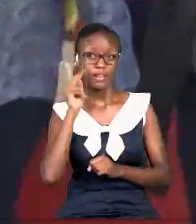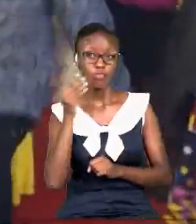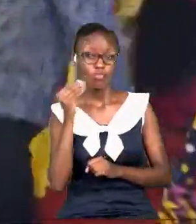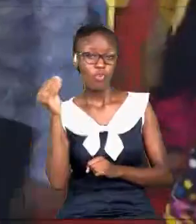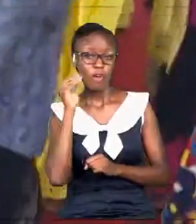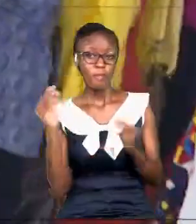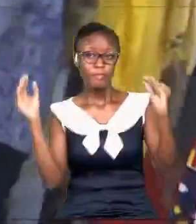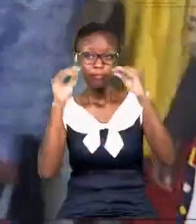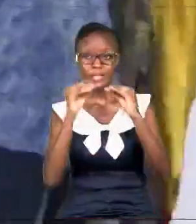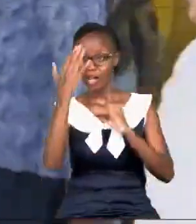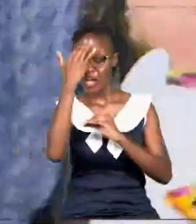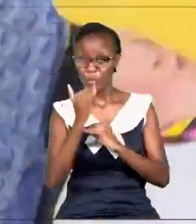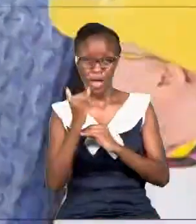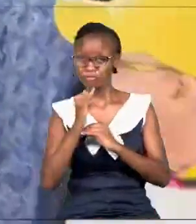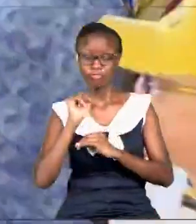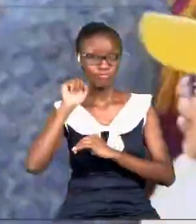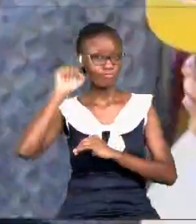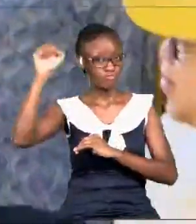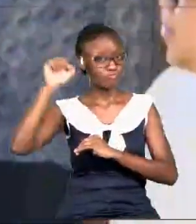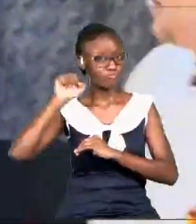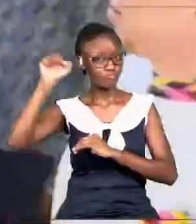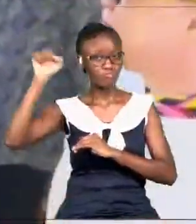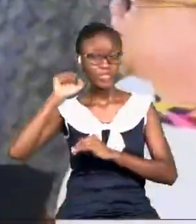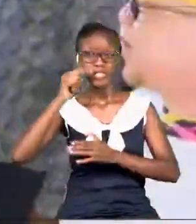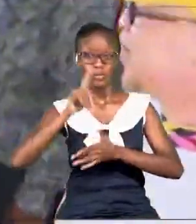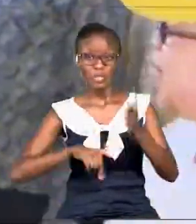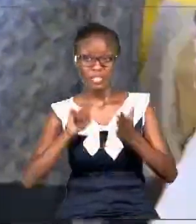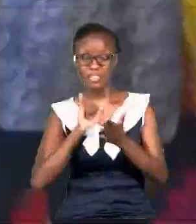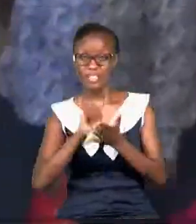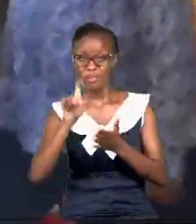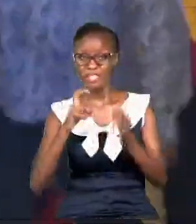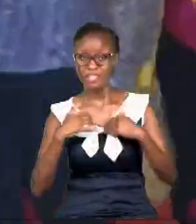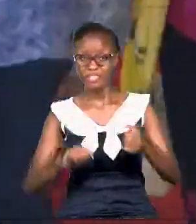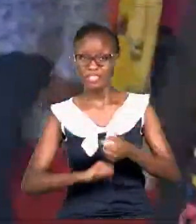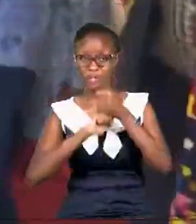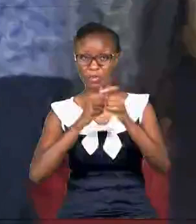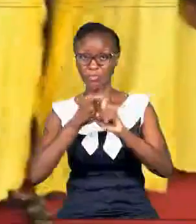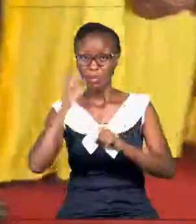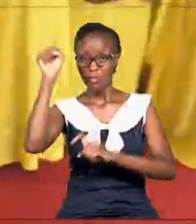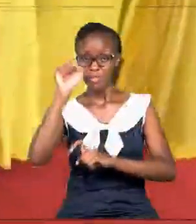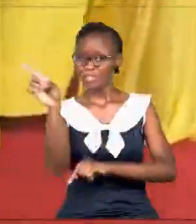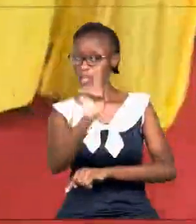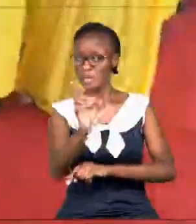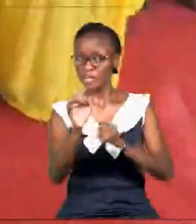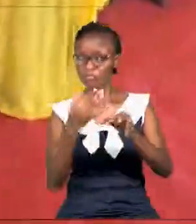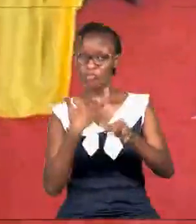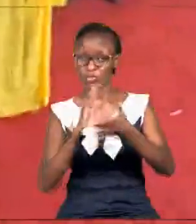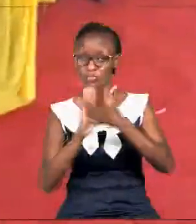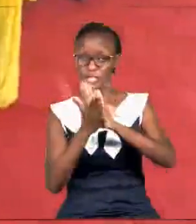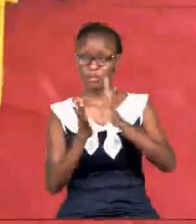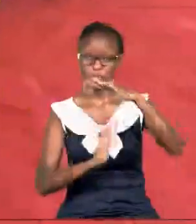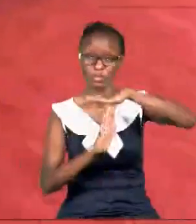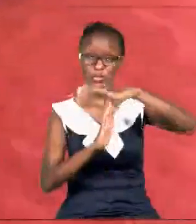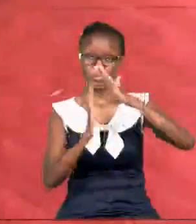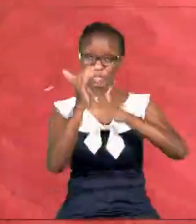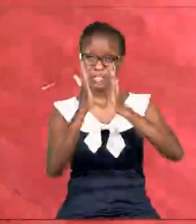to rubber stamp their resolute belief that they do not need any godfather in the political arena to be at the helm of leadership in